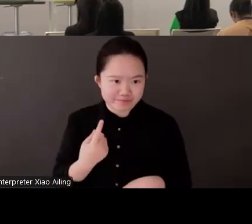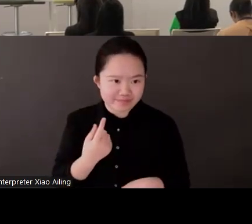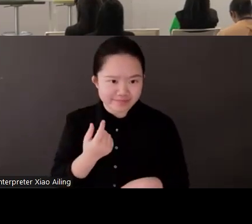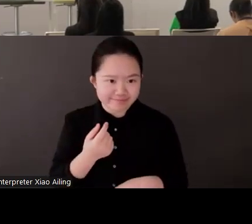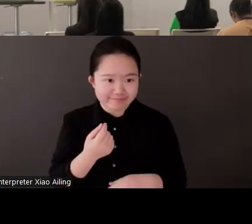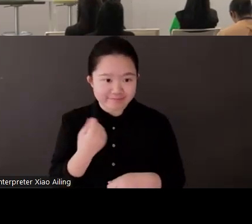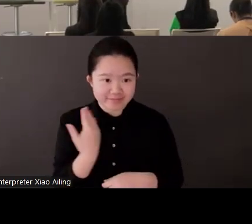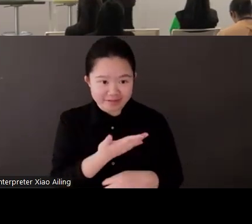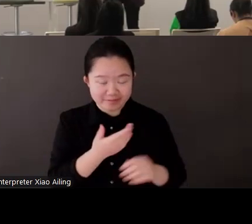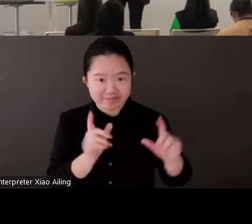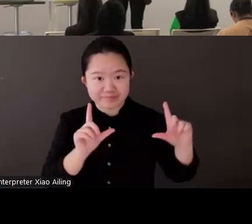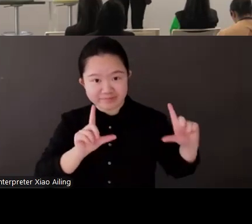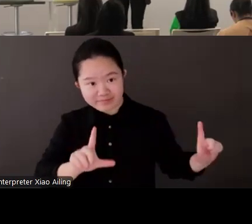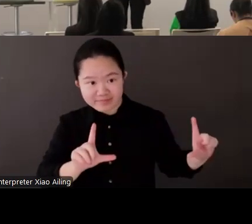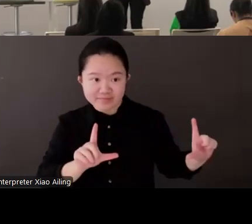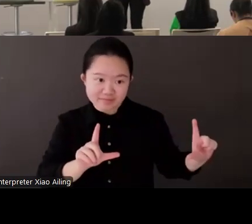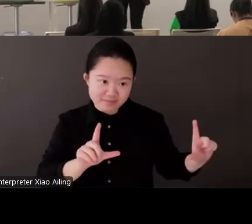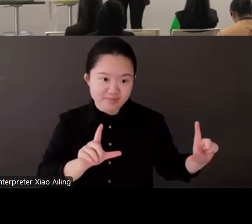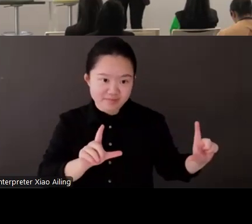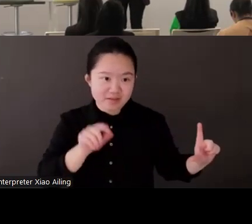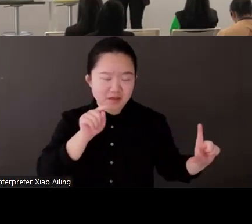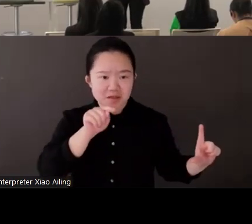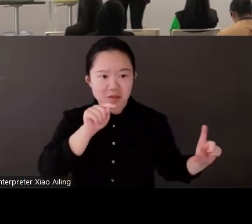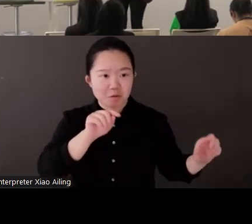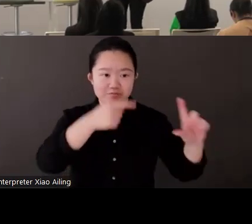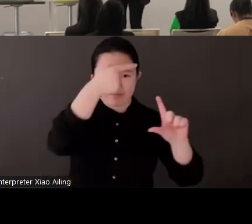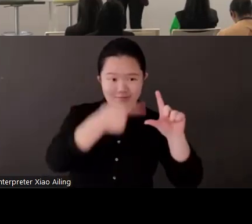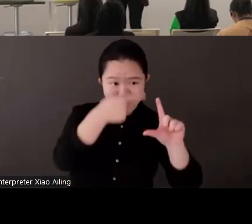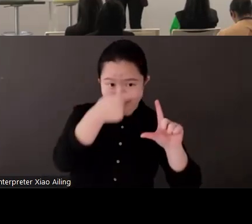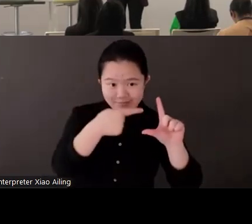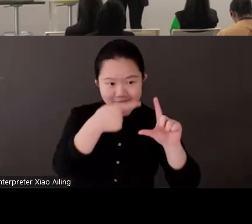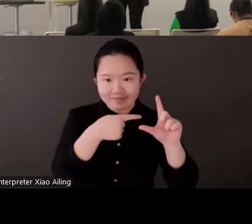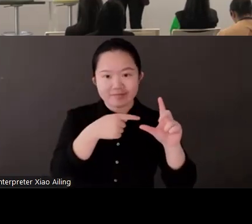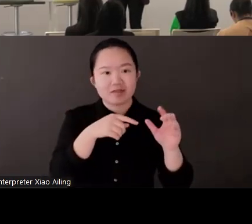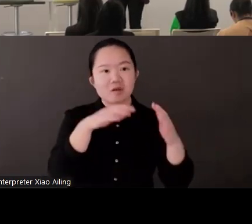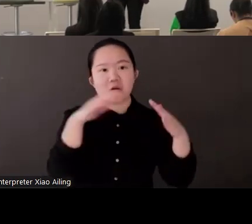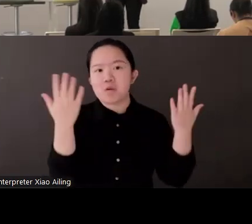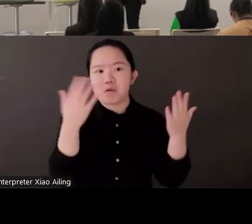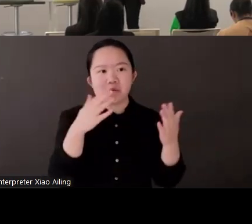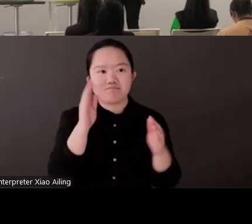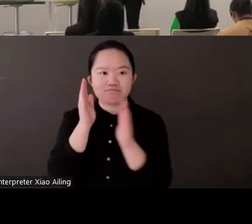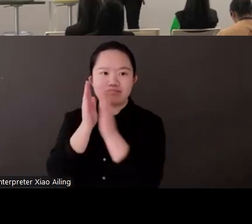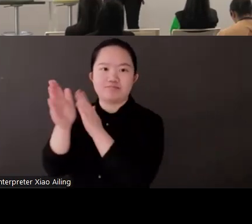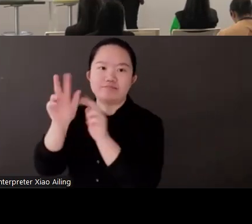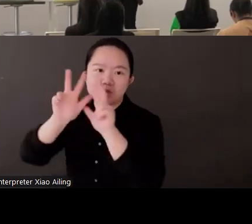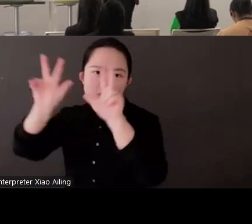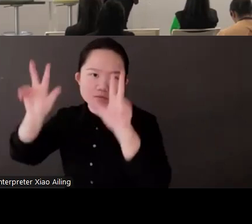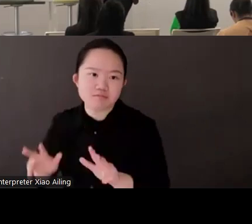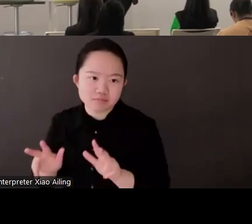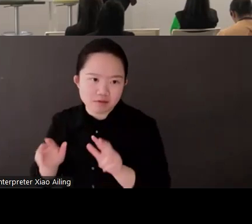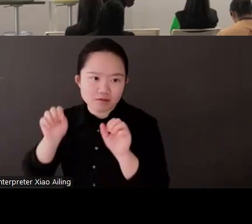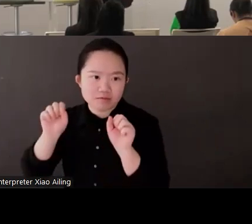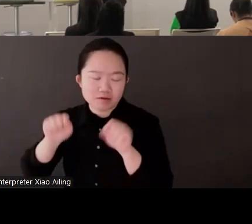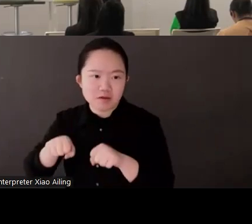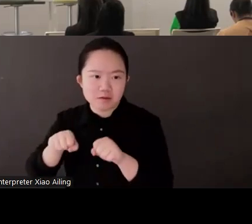you don't like QR codes, you can go to IAAP Nordic's webpage, go to About Us and local committees, and you can read more what